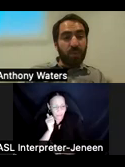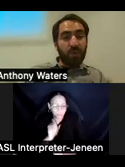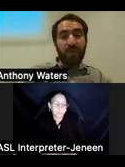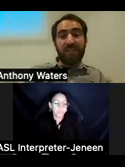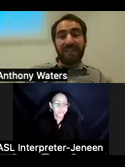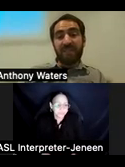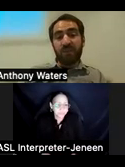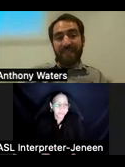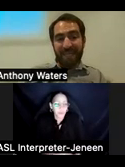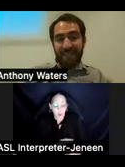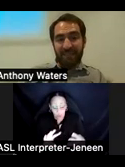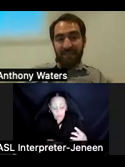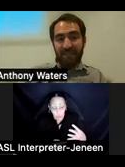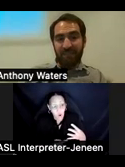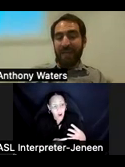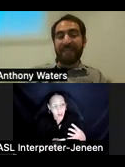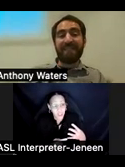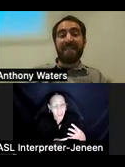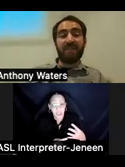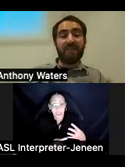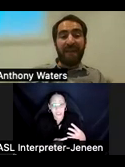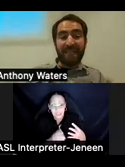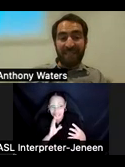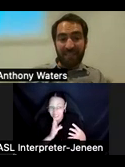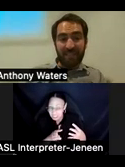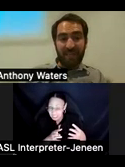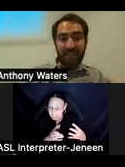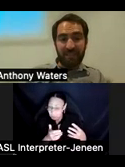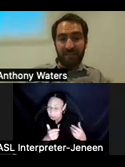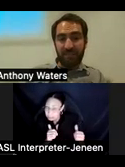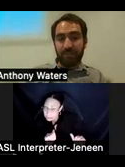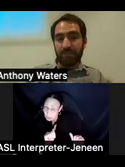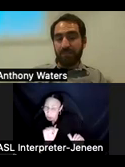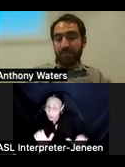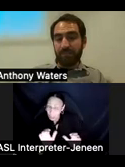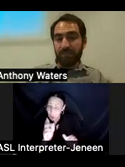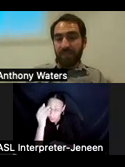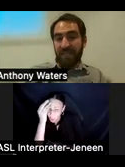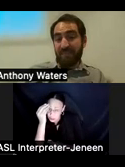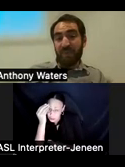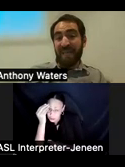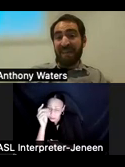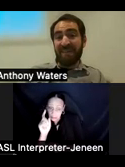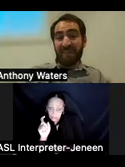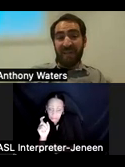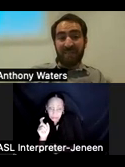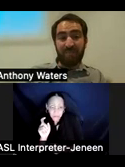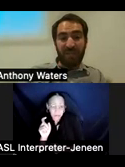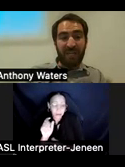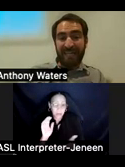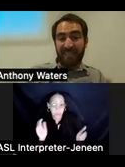This fourth question gets to intent. Have you had any intention of acting on these thoughts? As opposed to having the